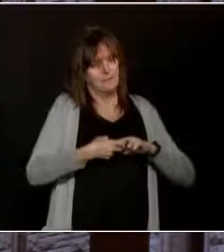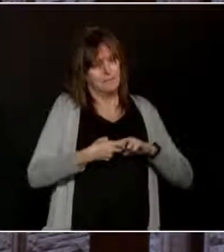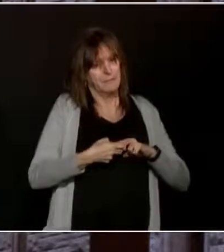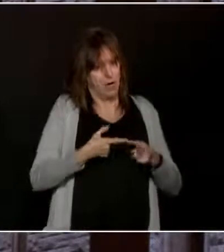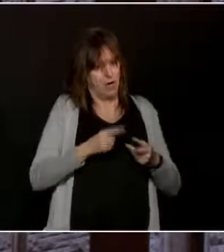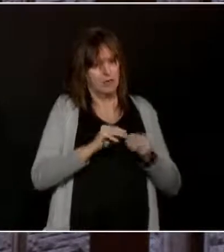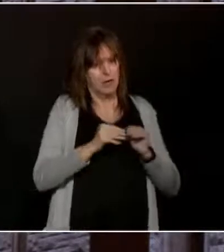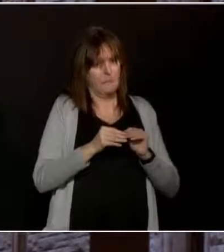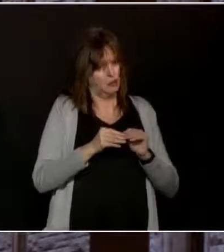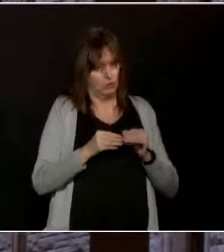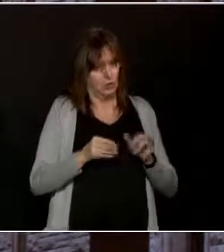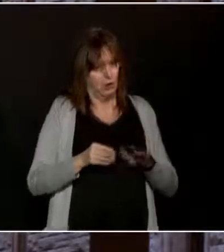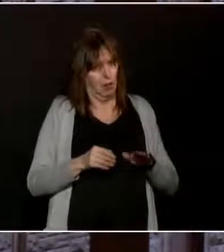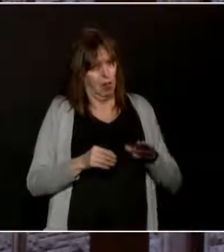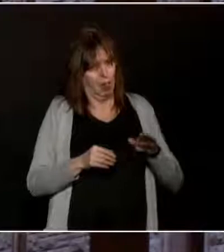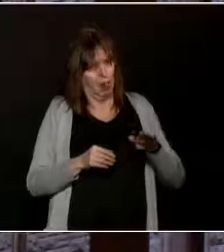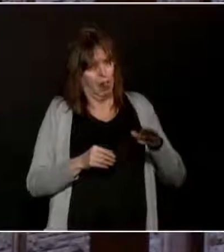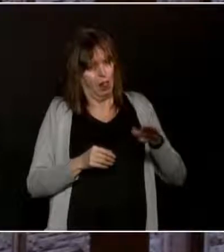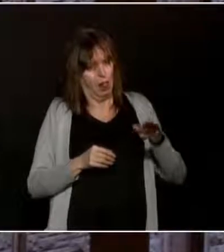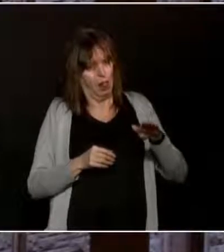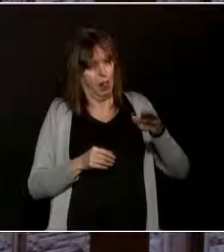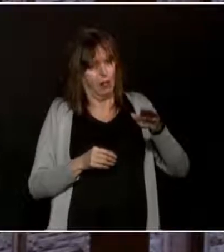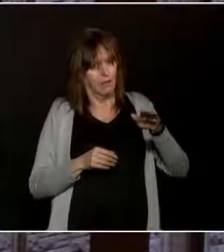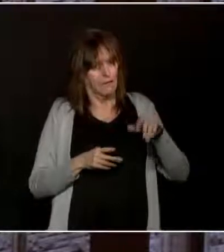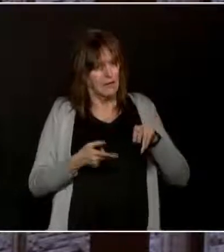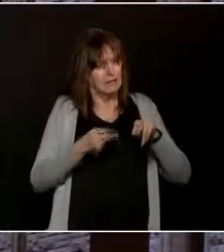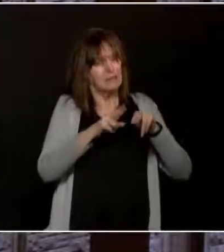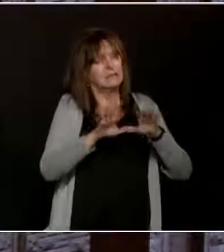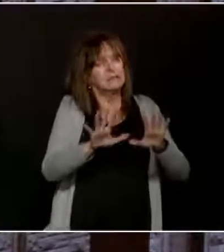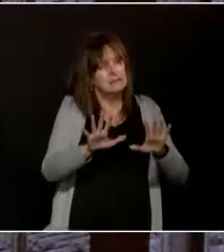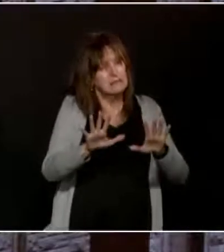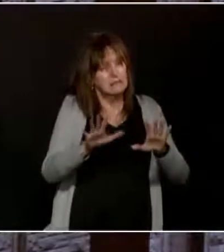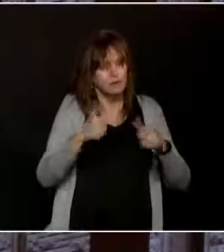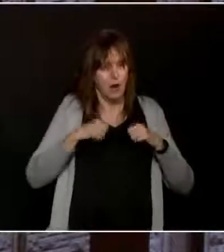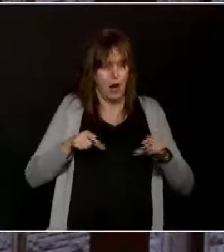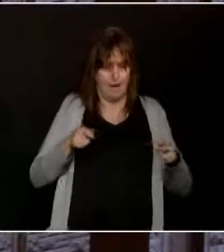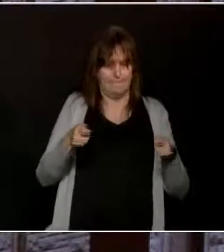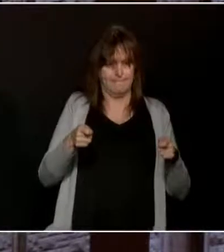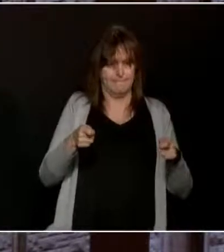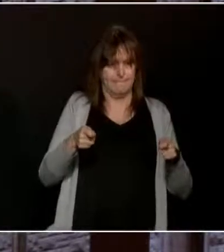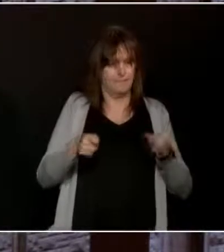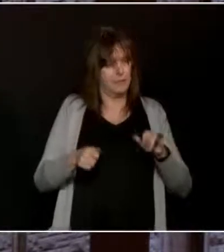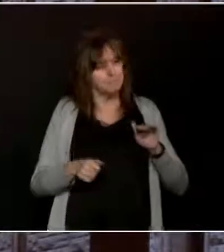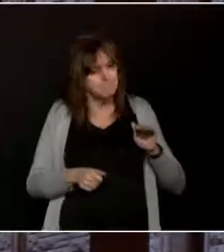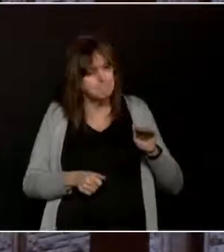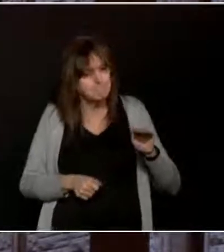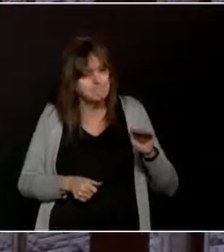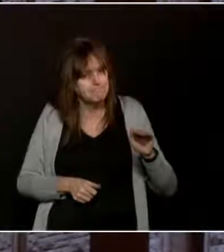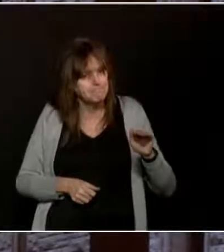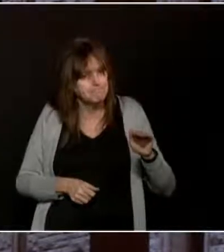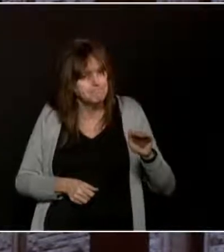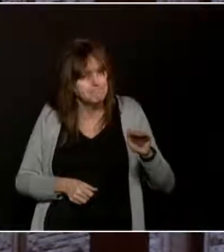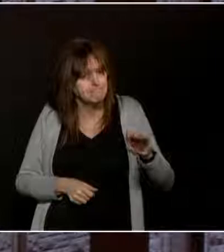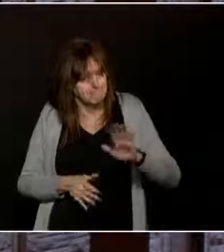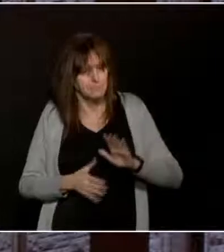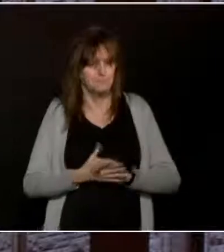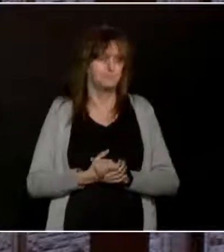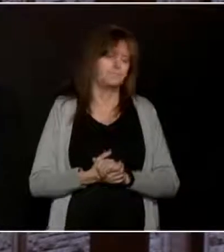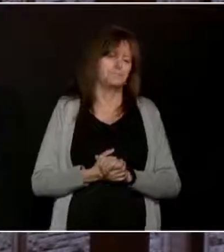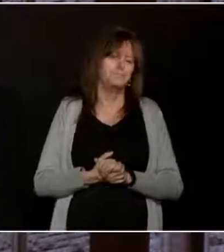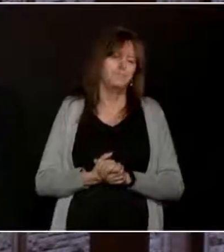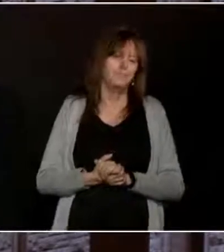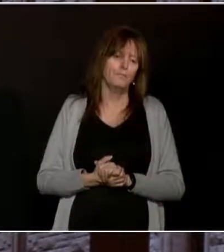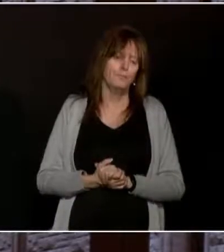being additive to 900 on top. It's currently becoming more of a higher percentage of that number as the other ones wane and